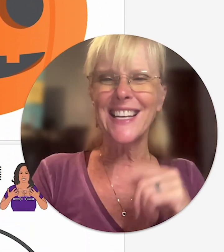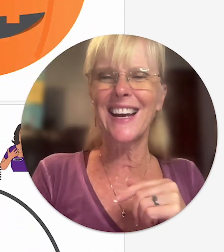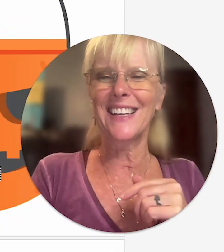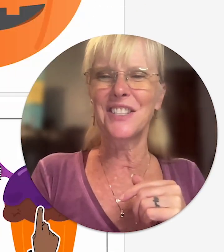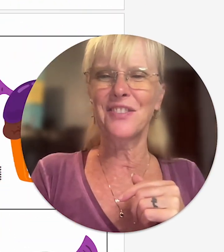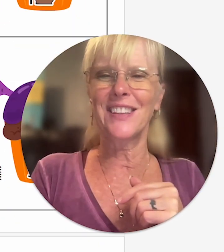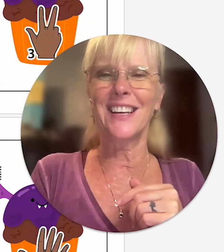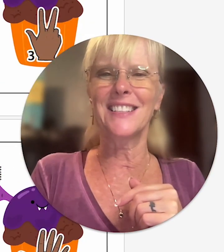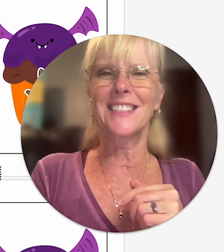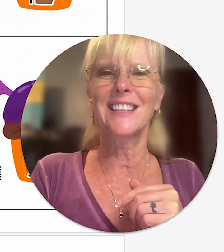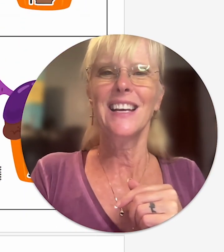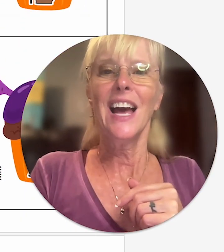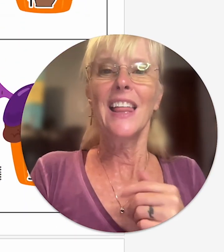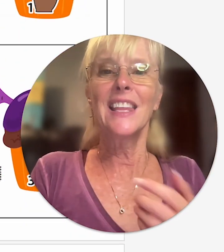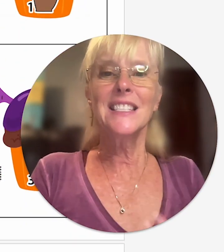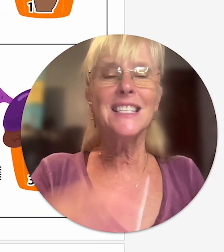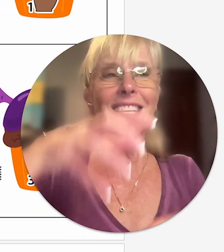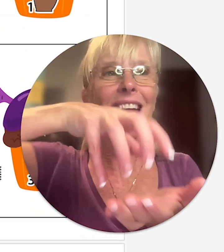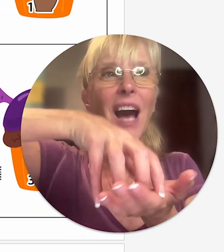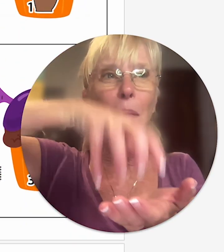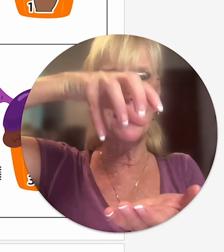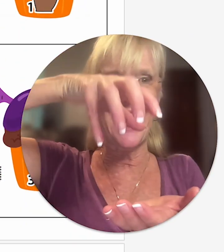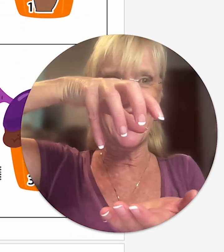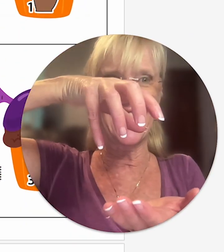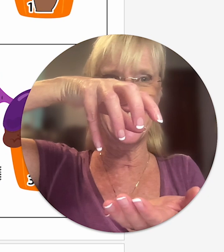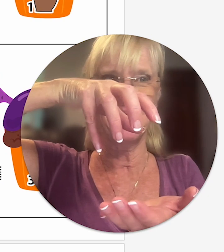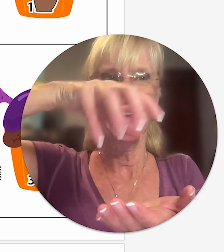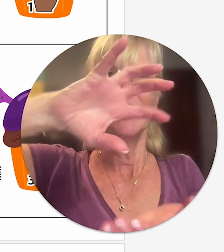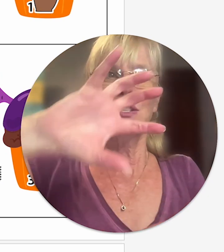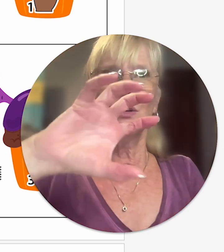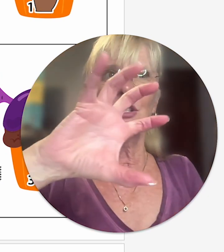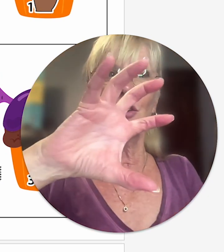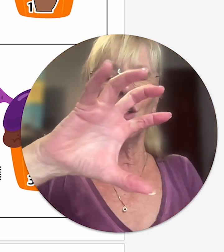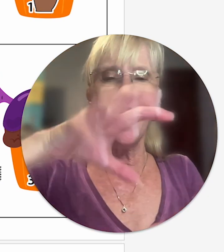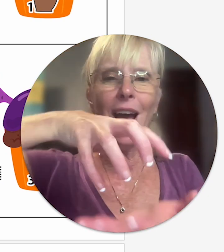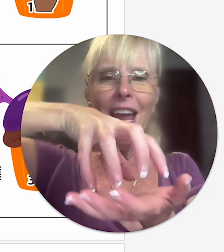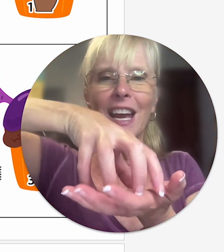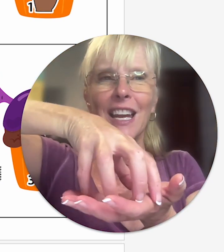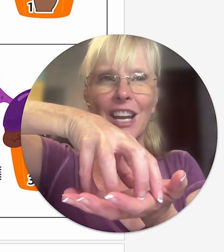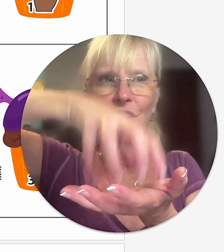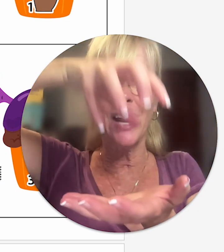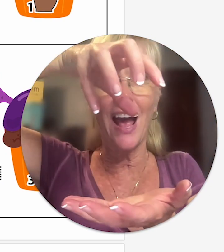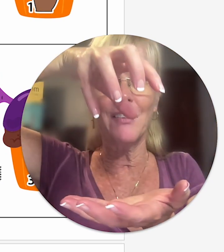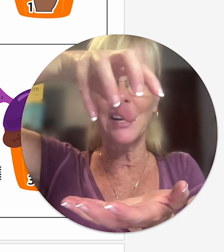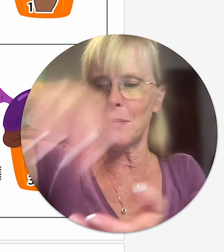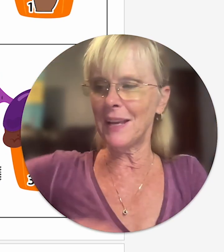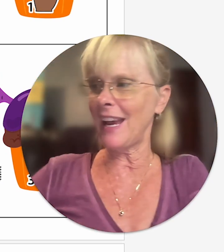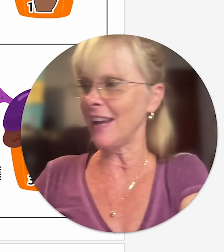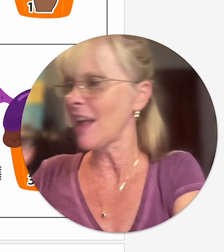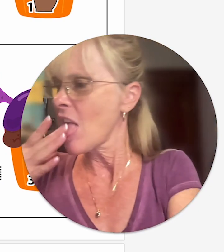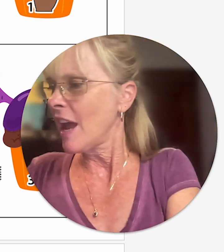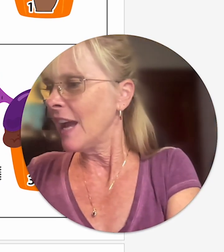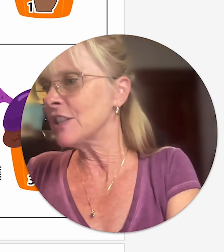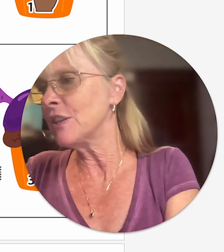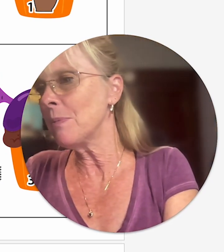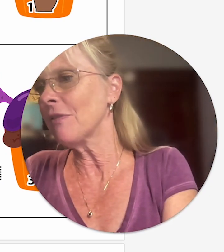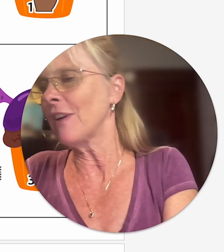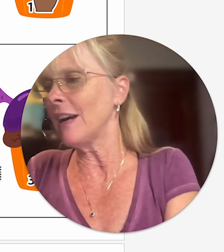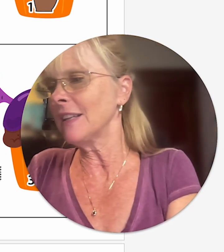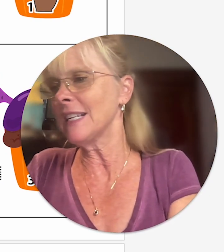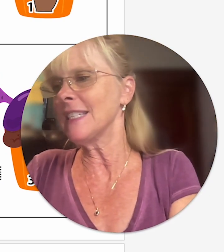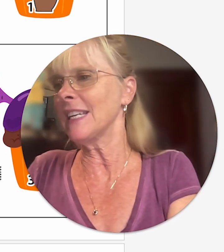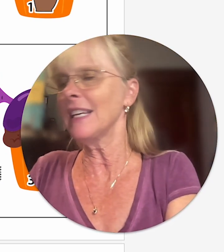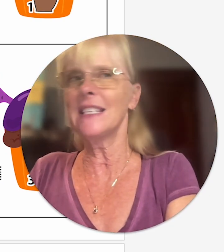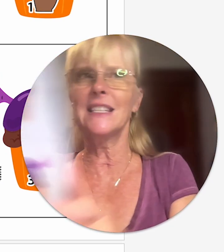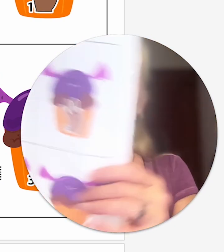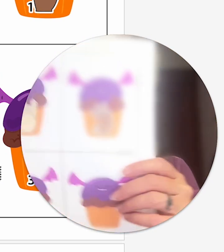Halloween signs for this. This is a cupcake. So it's your claw hand and you're gonna have a cupcake. It's super